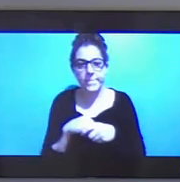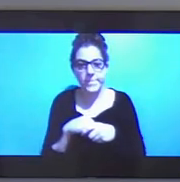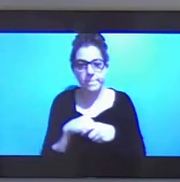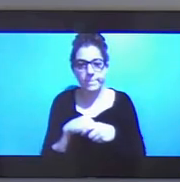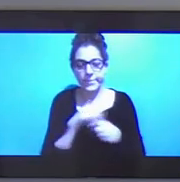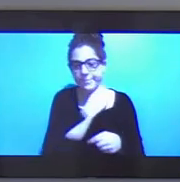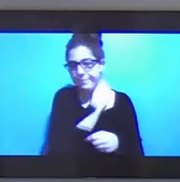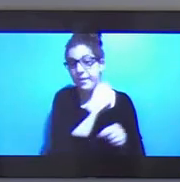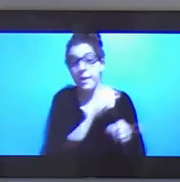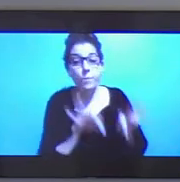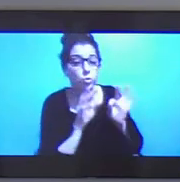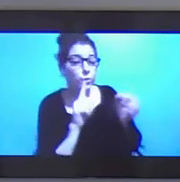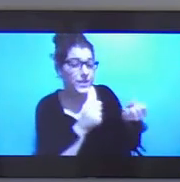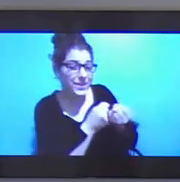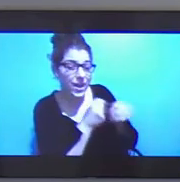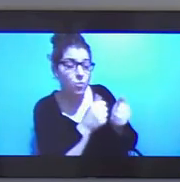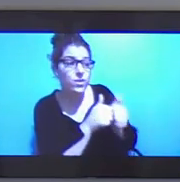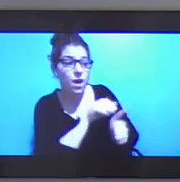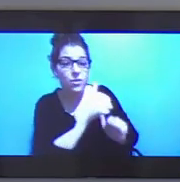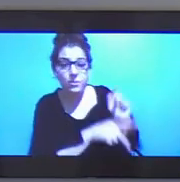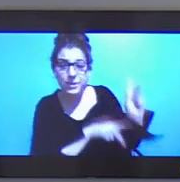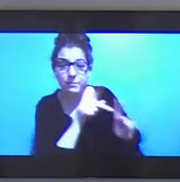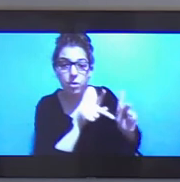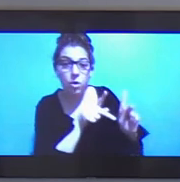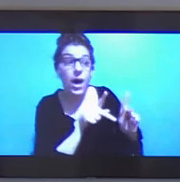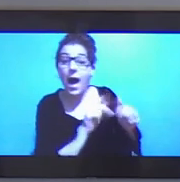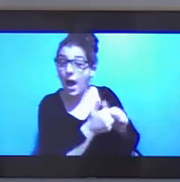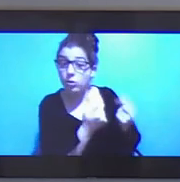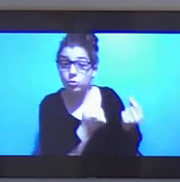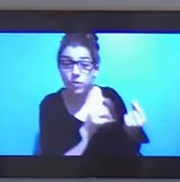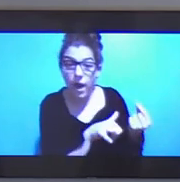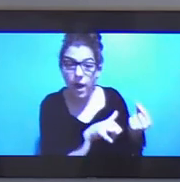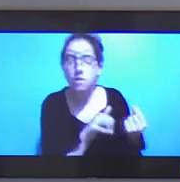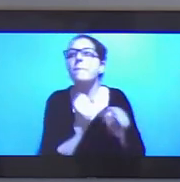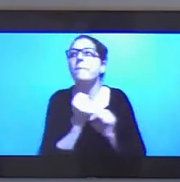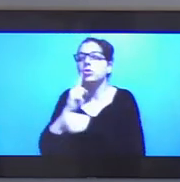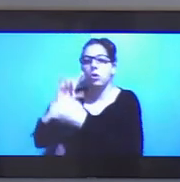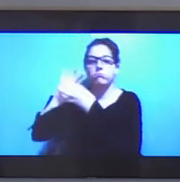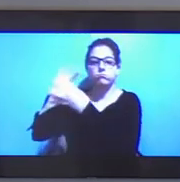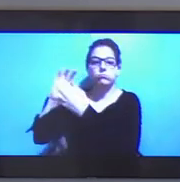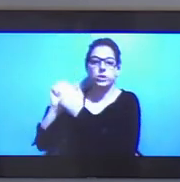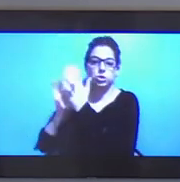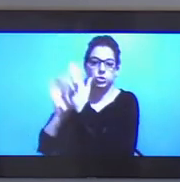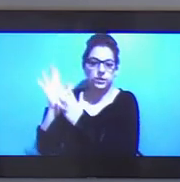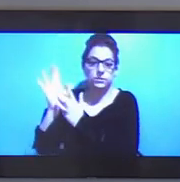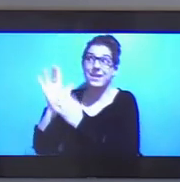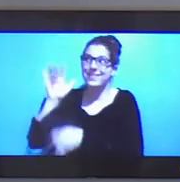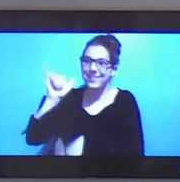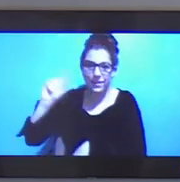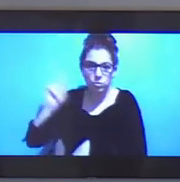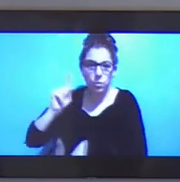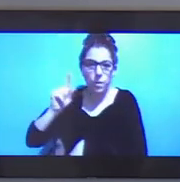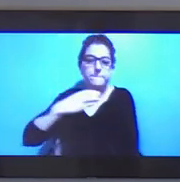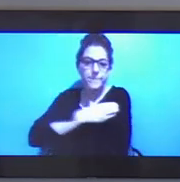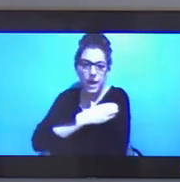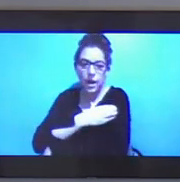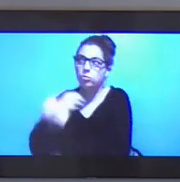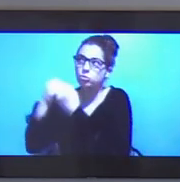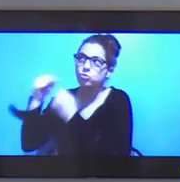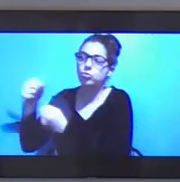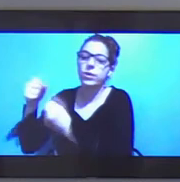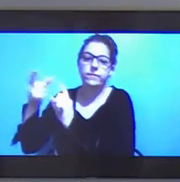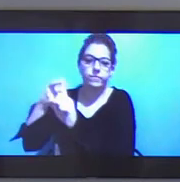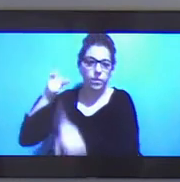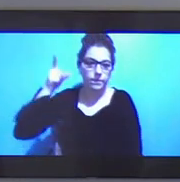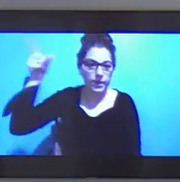that we're there with Jesus. You see, Jesus is our strength and power. From him we have all the privileges